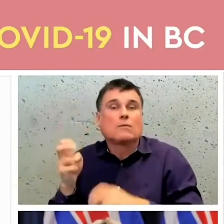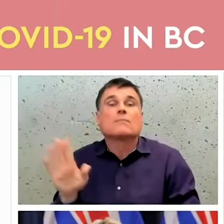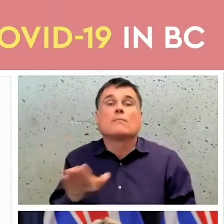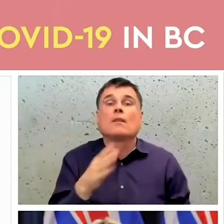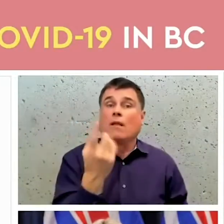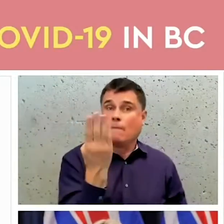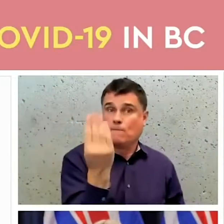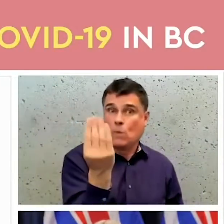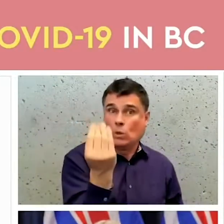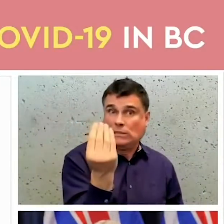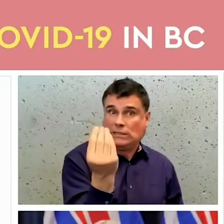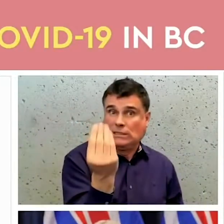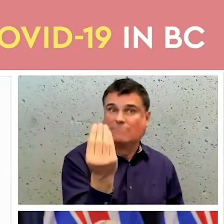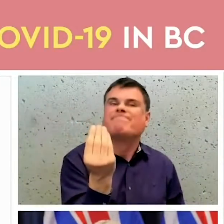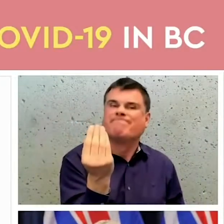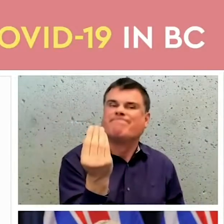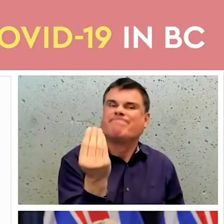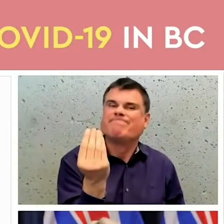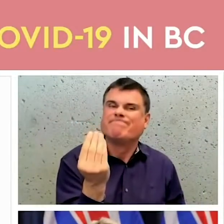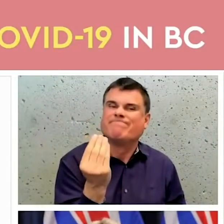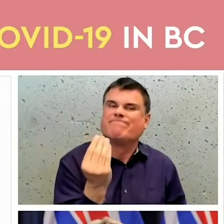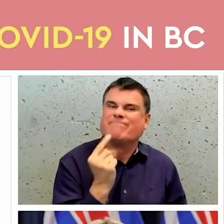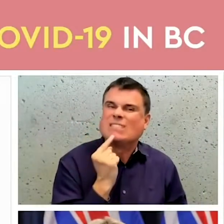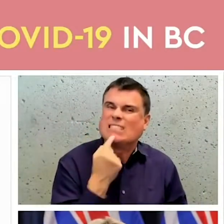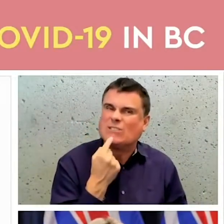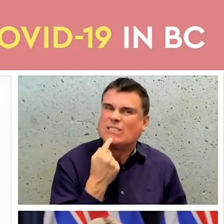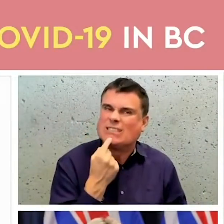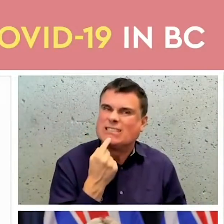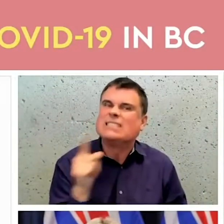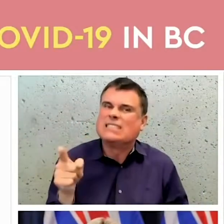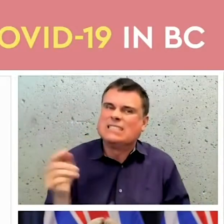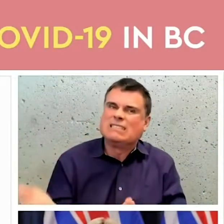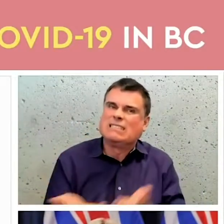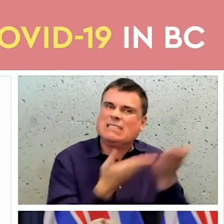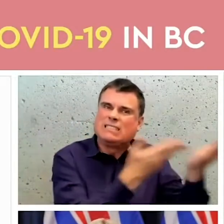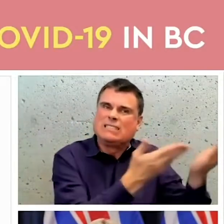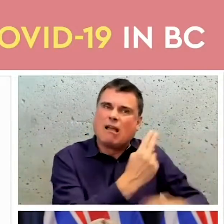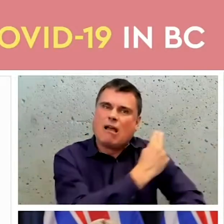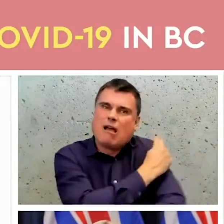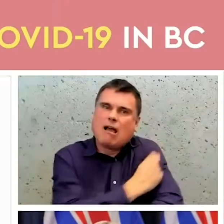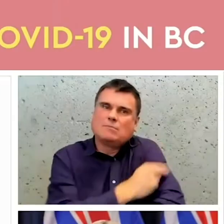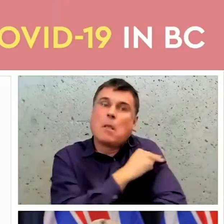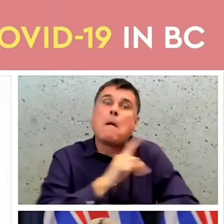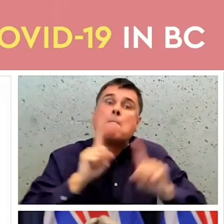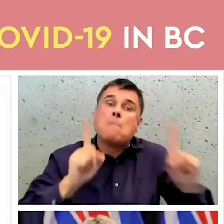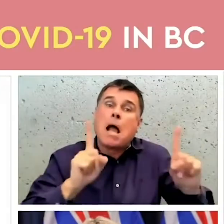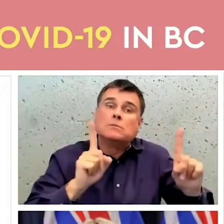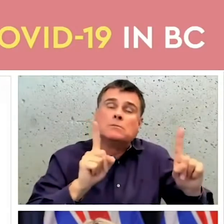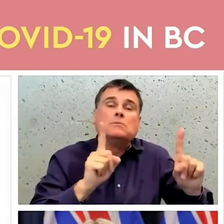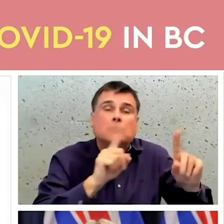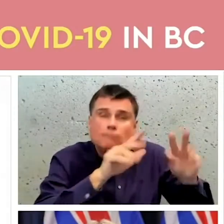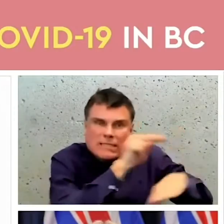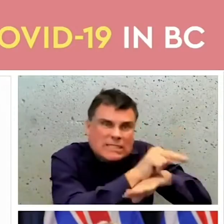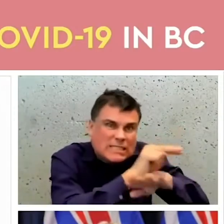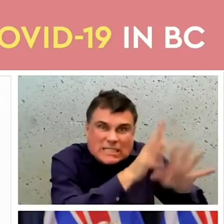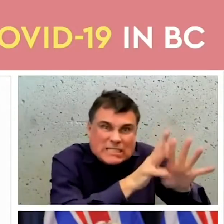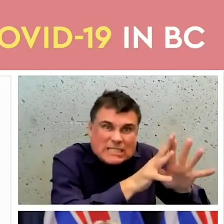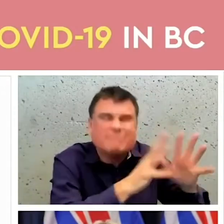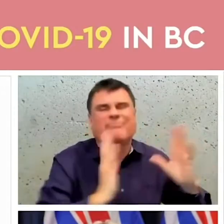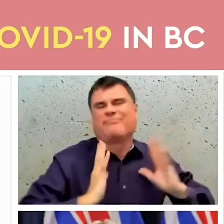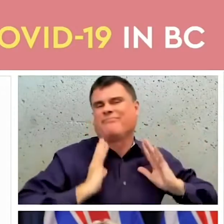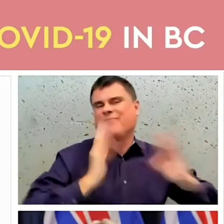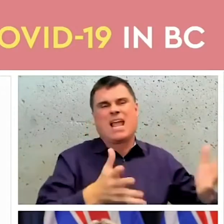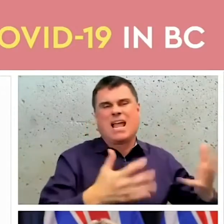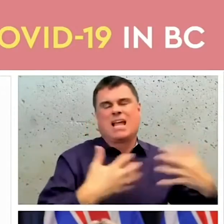those children have recovered and been discharged. The primary reason for a serious adverse event being reported is a